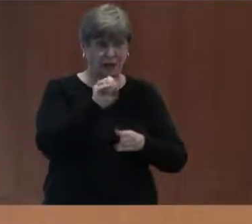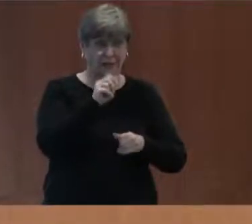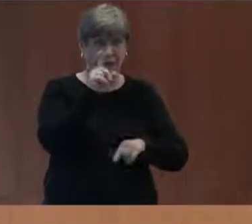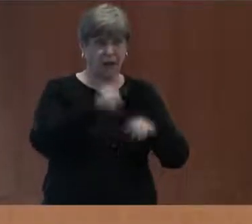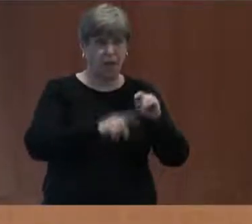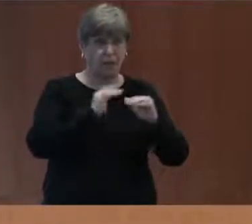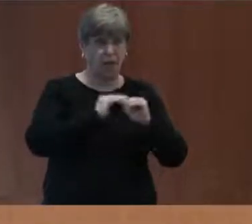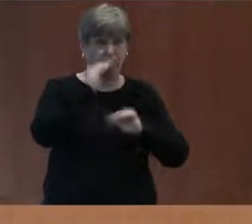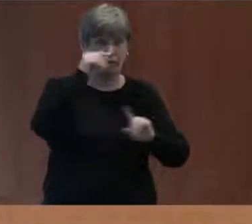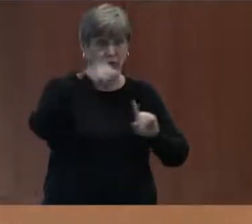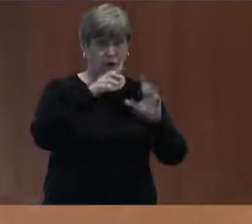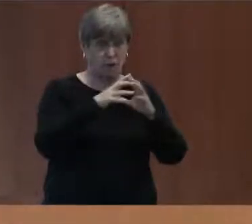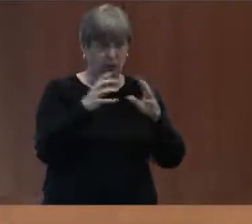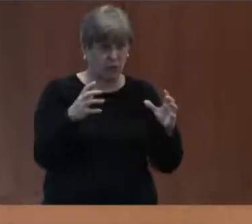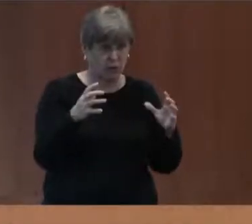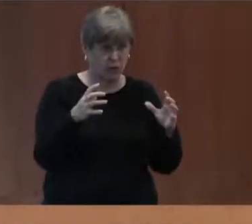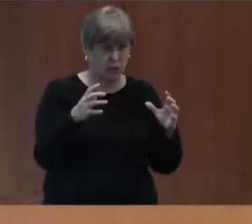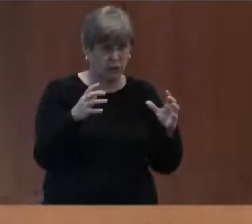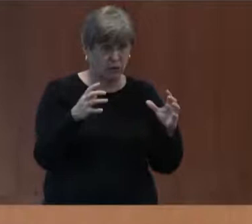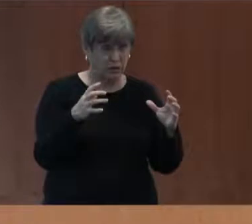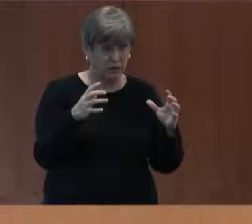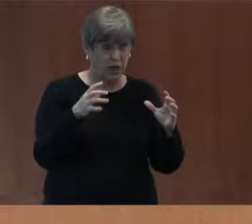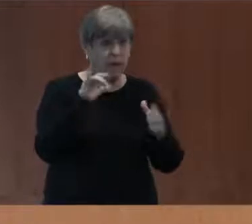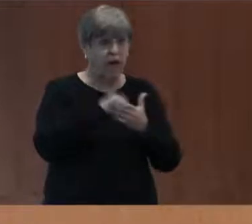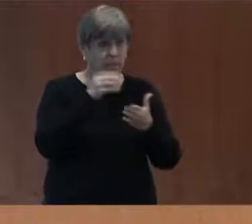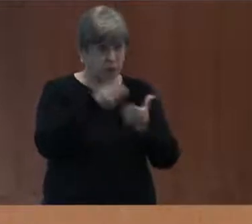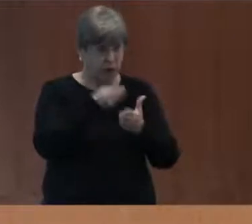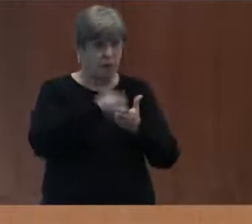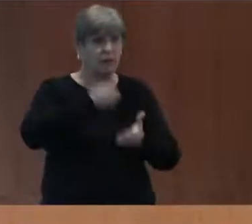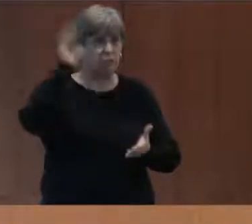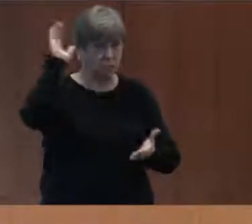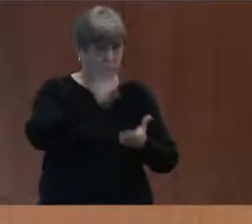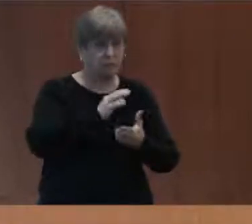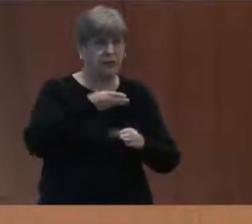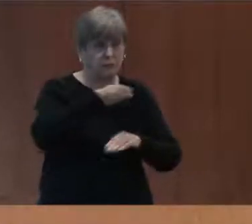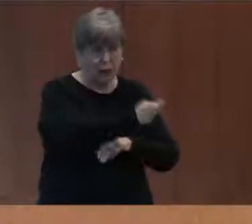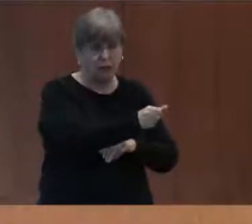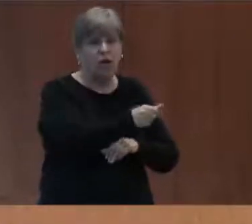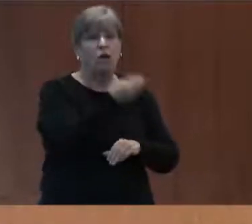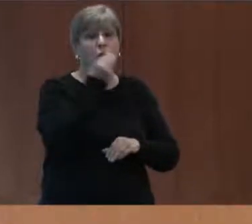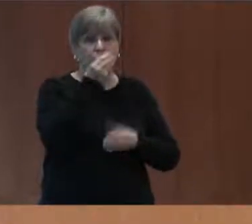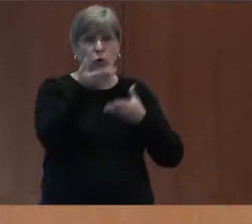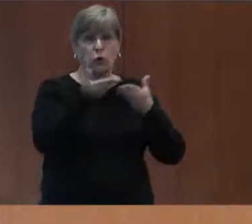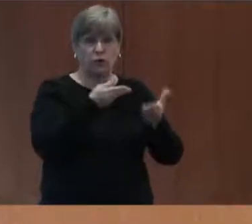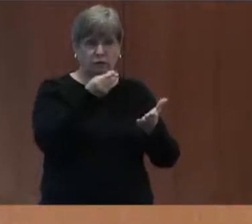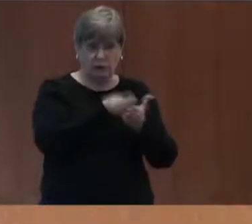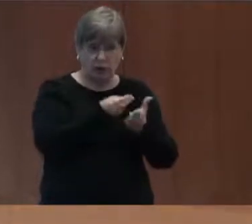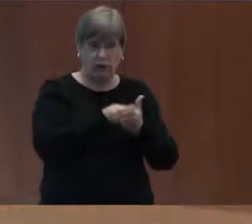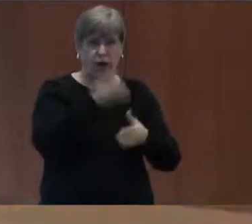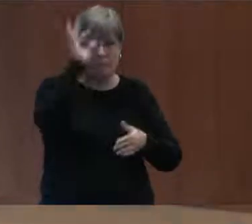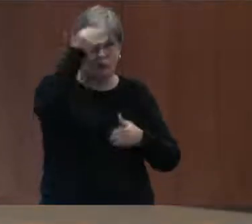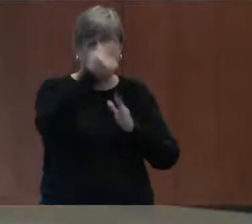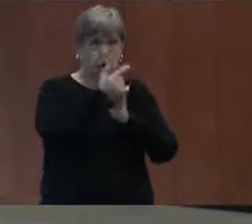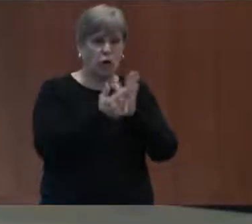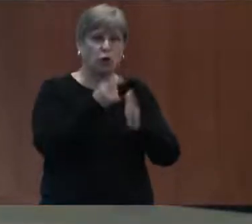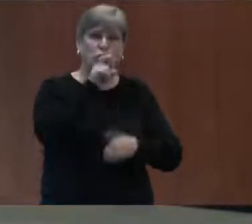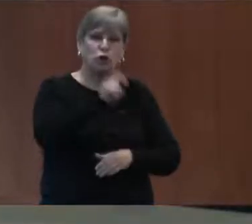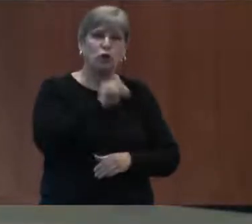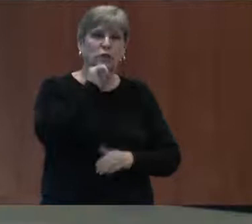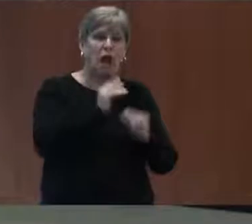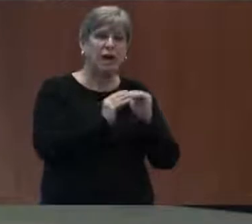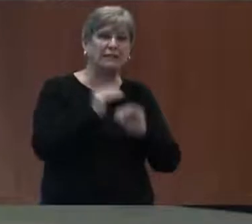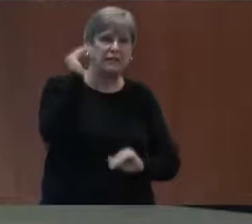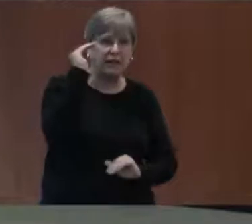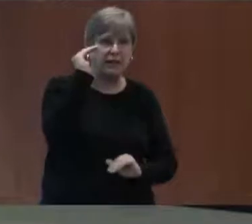be above a certain amount, and that money has to be spent down, or? It's correct. The food service fund, by federal regulation, should not